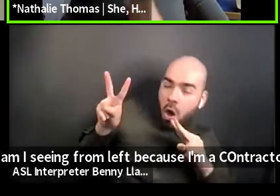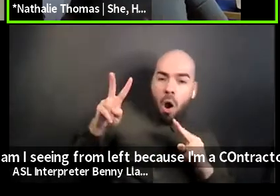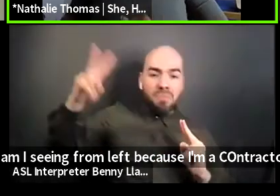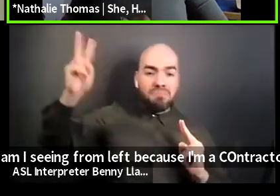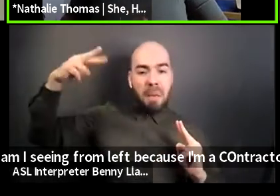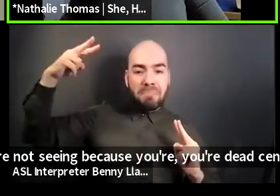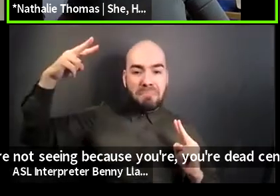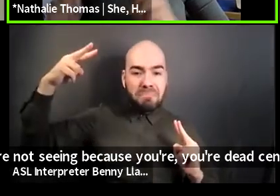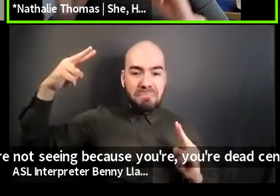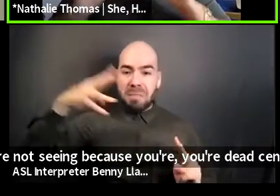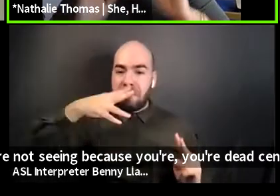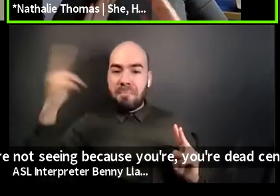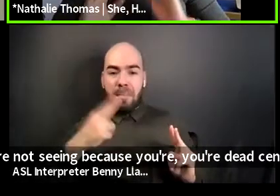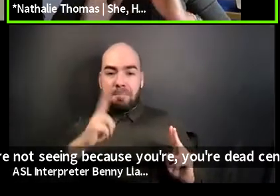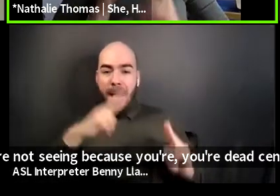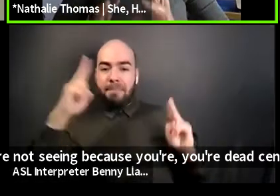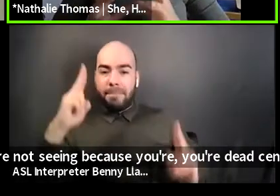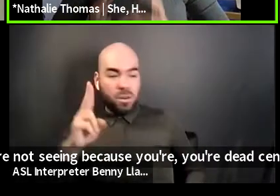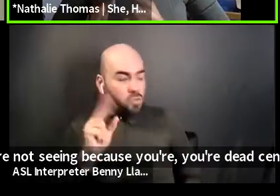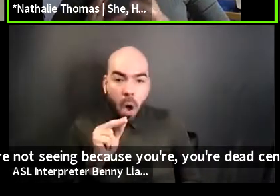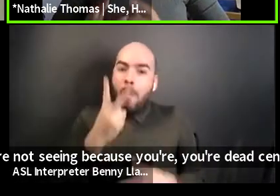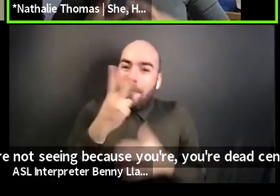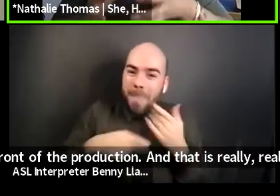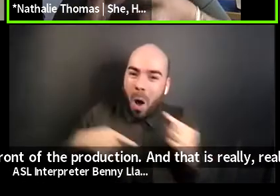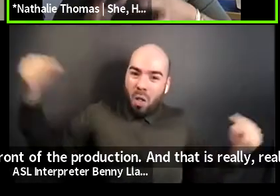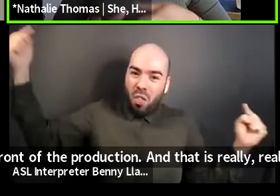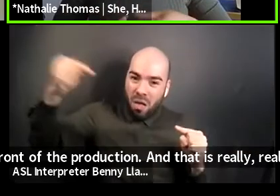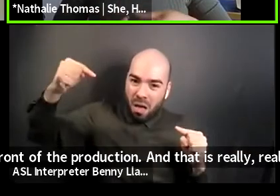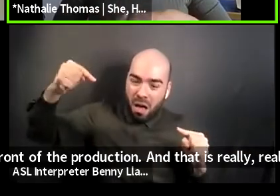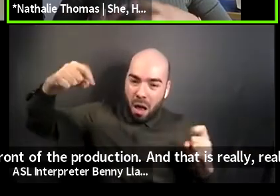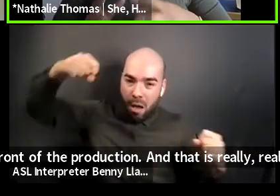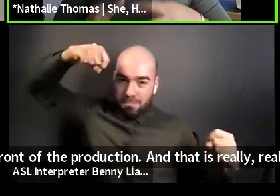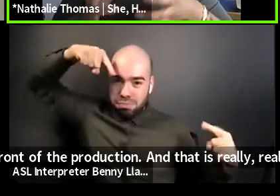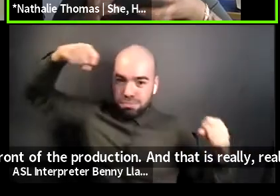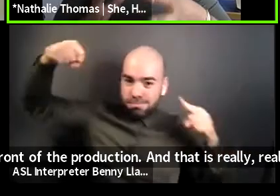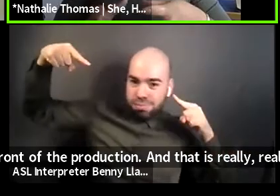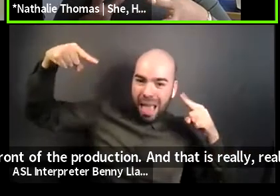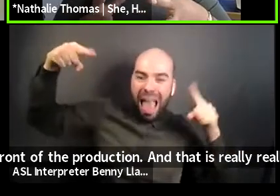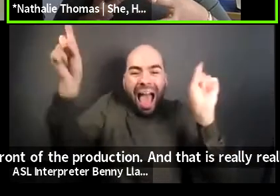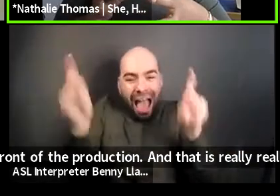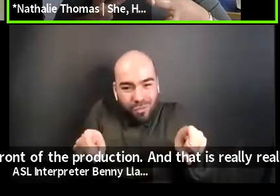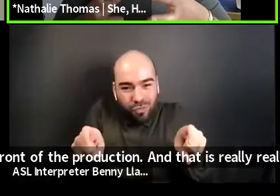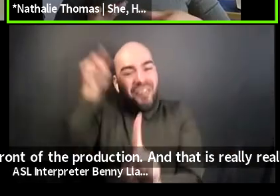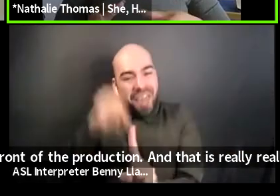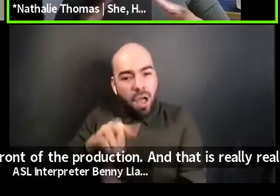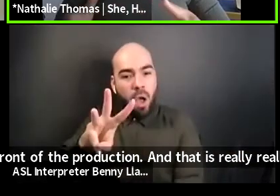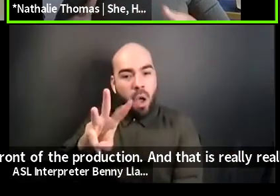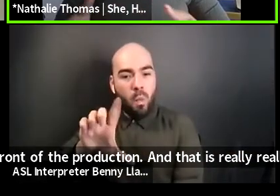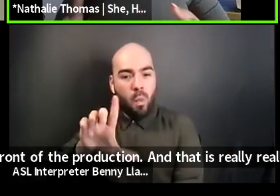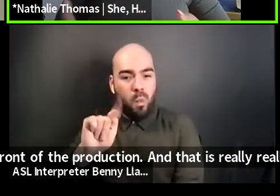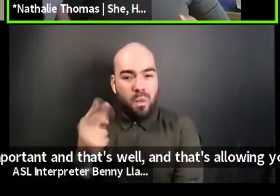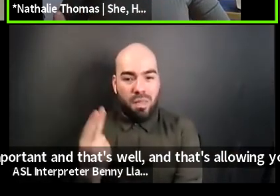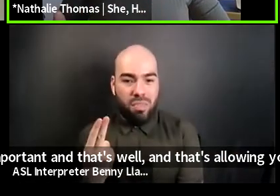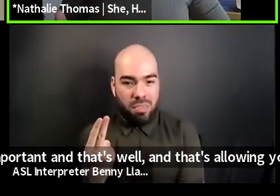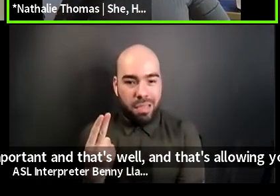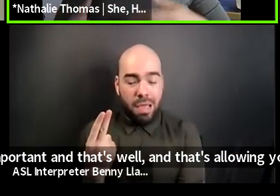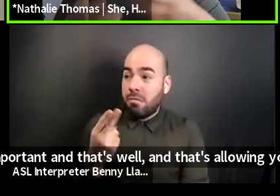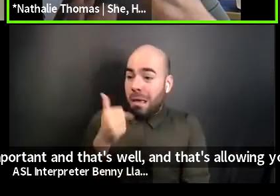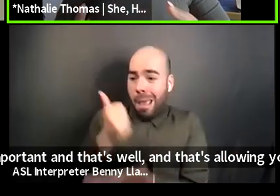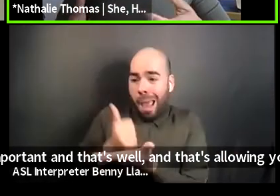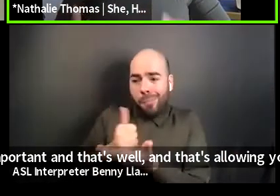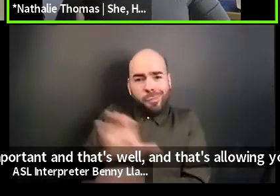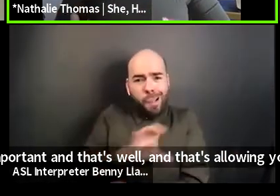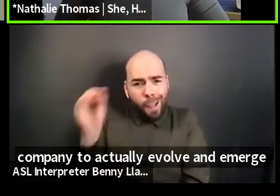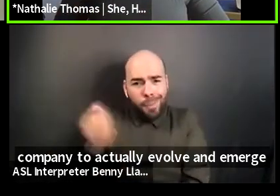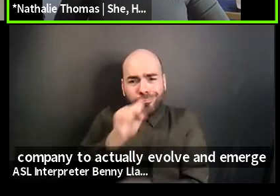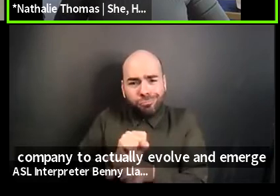of the production? And that is really, really important. And that's wealth. And that's allowing your content to actually evolve and emerge. Because if you're